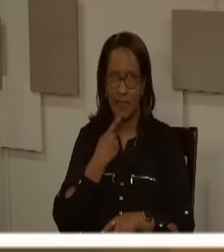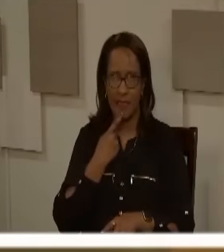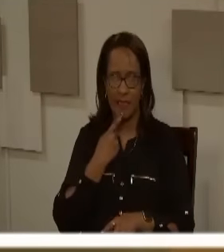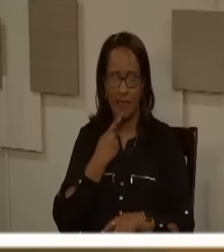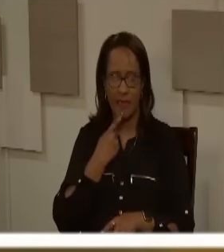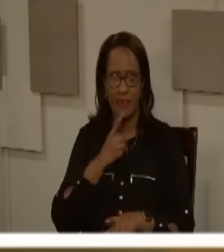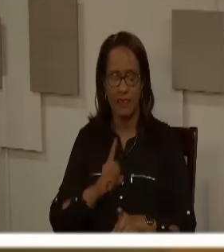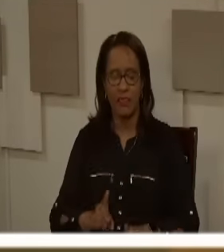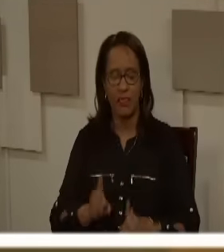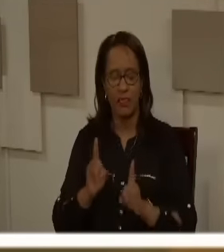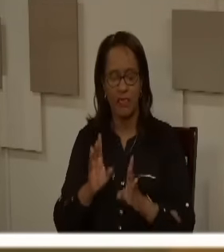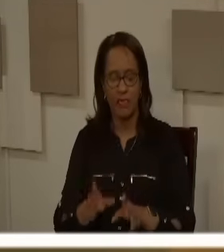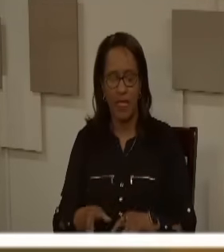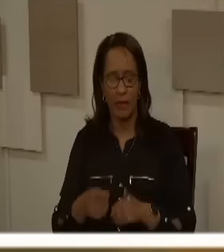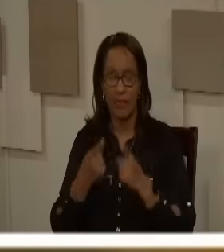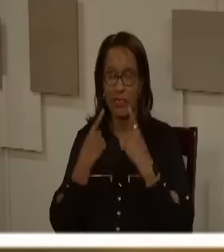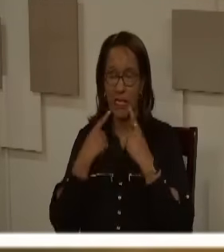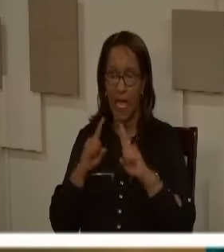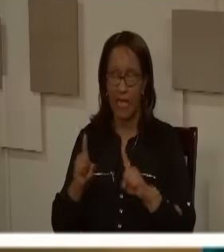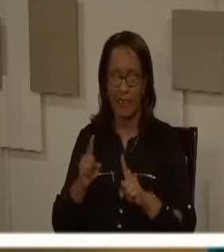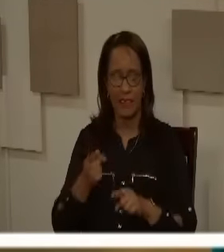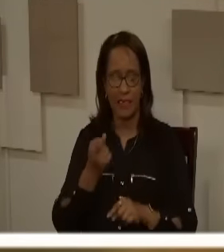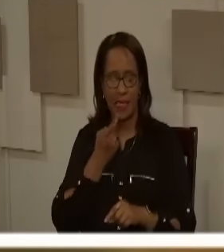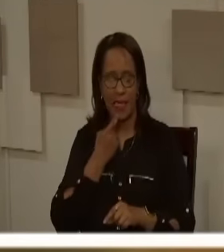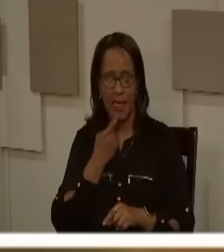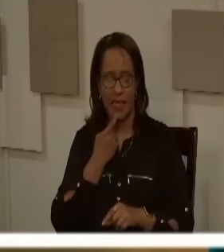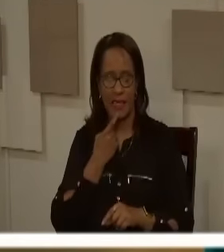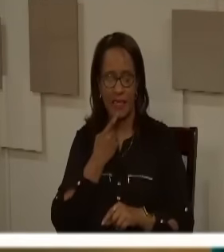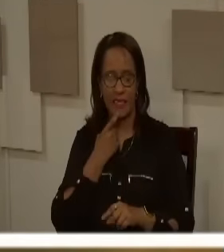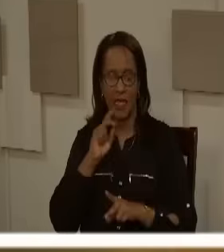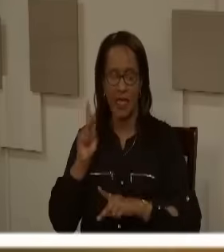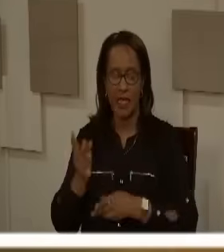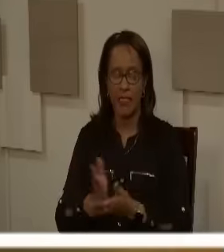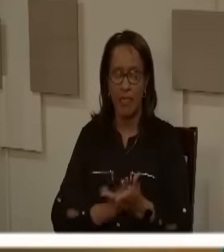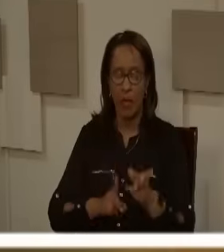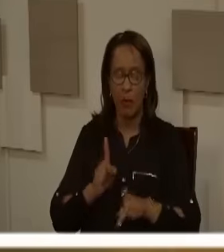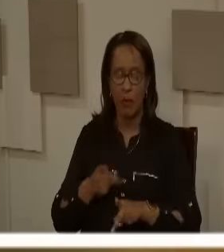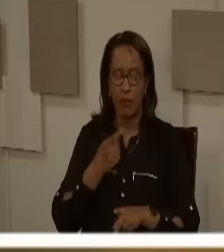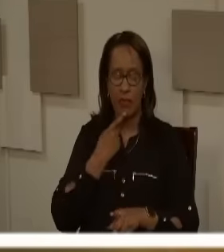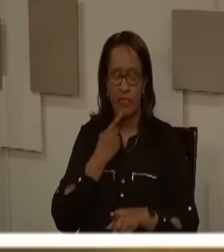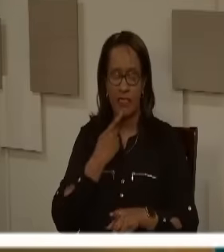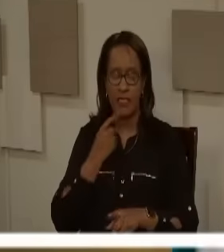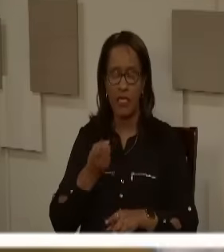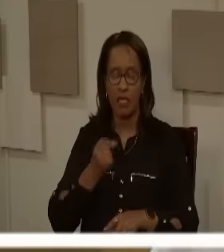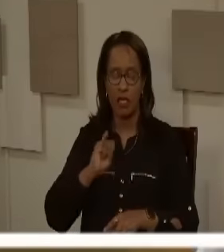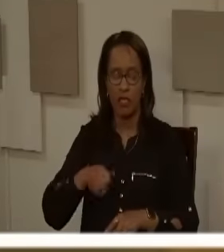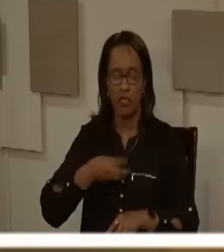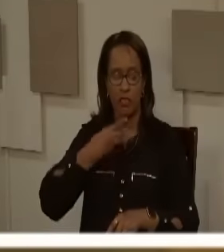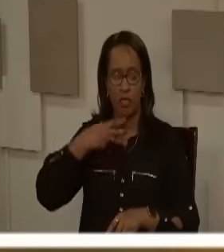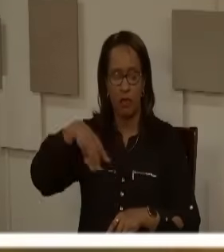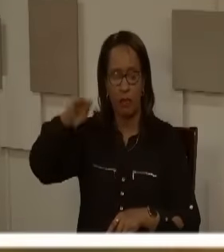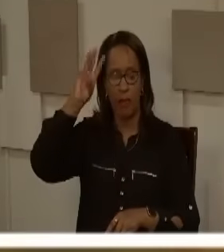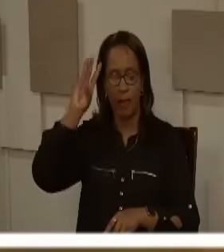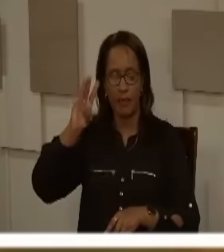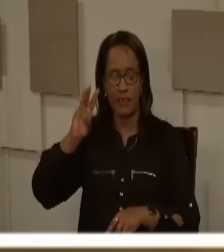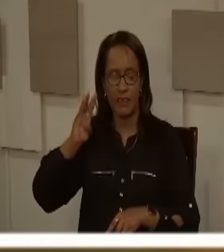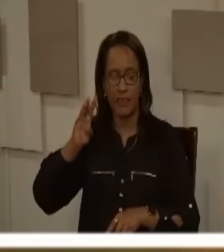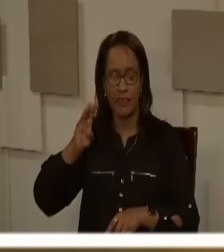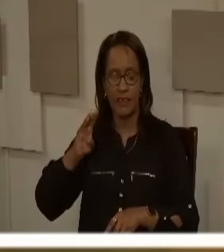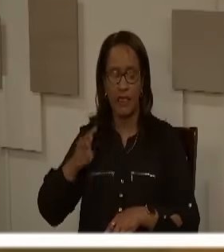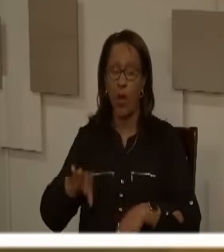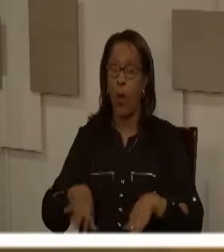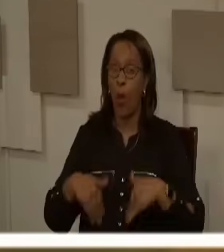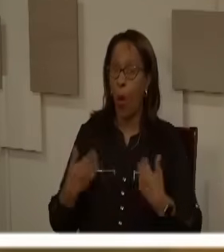have died. You are somebody who has clearly died already and has come back